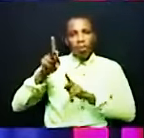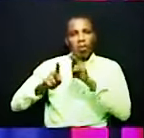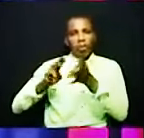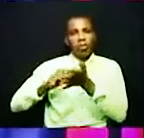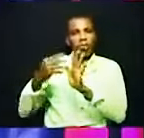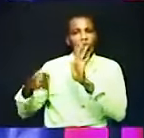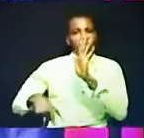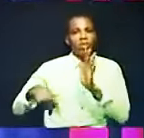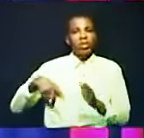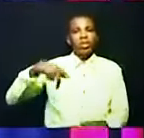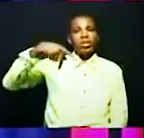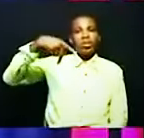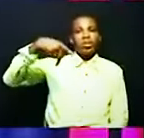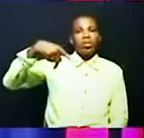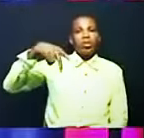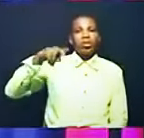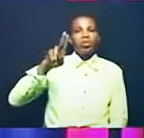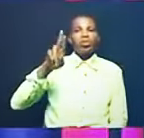life.